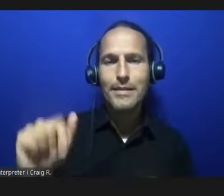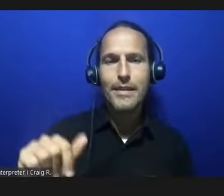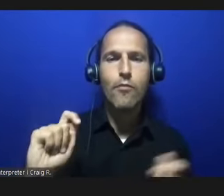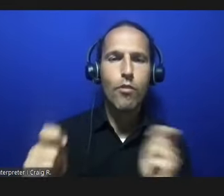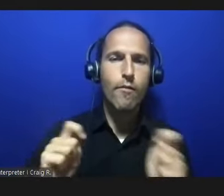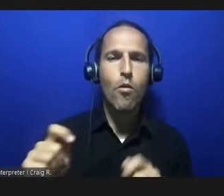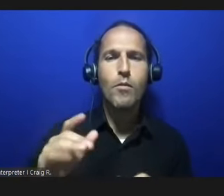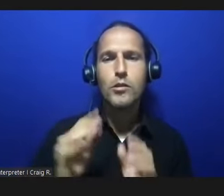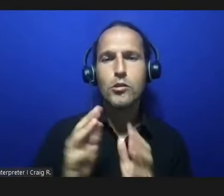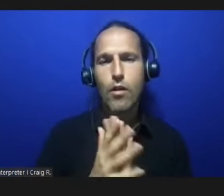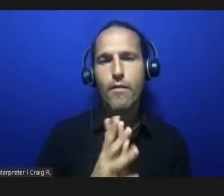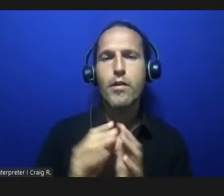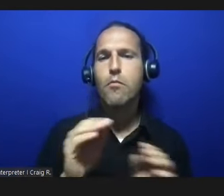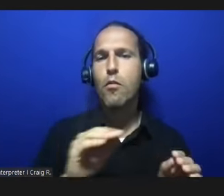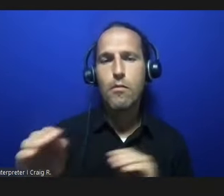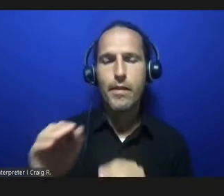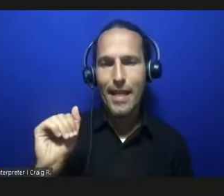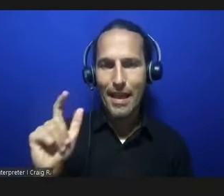Mobility Act.